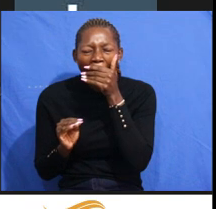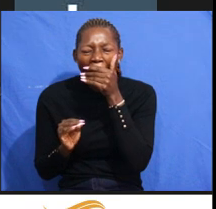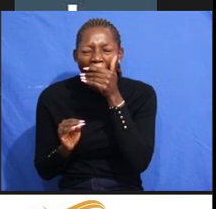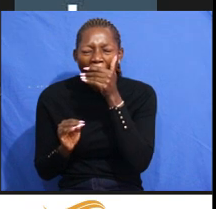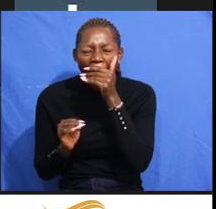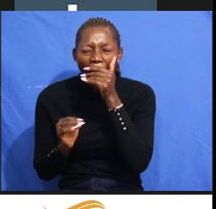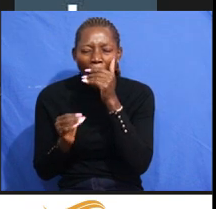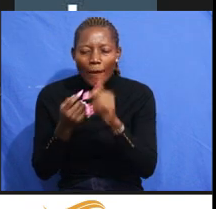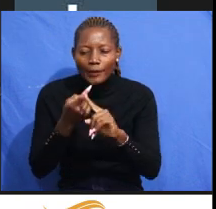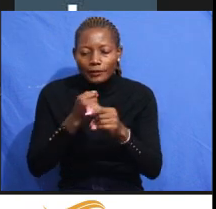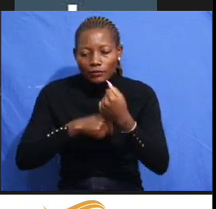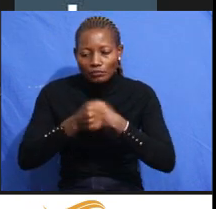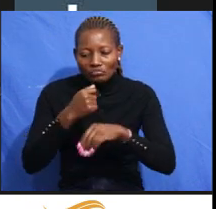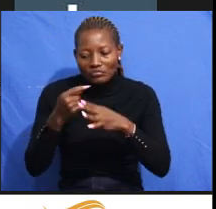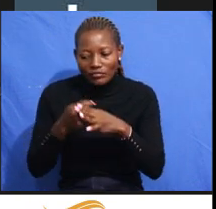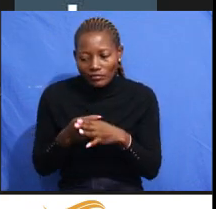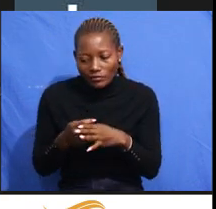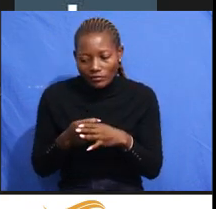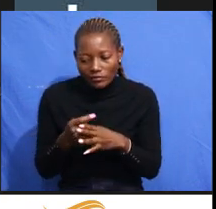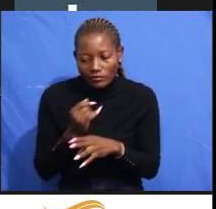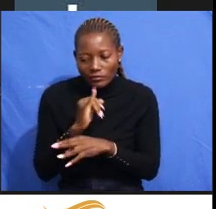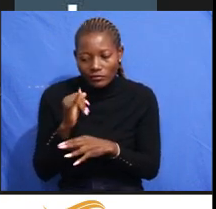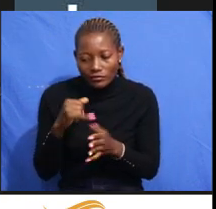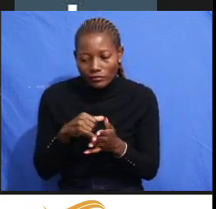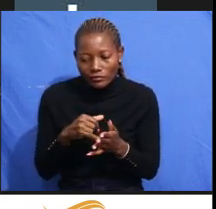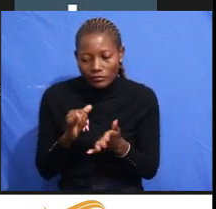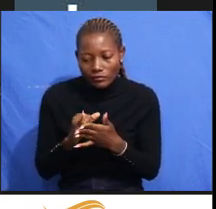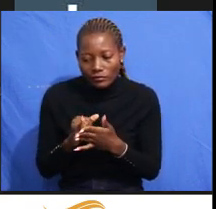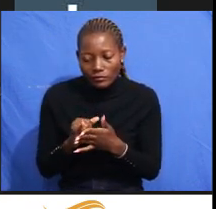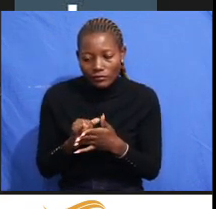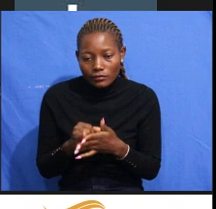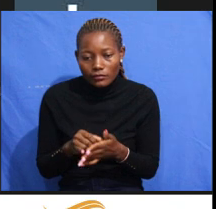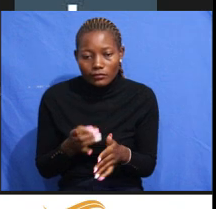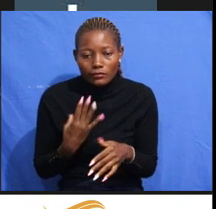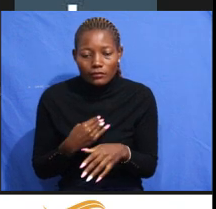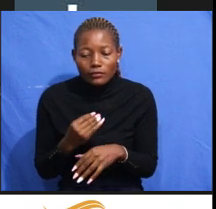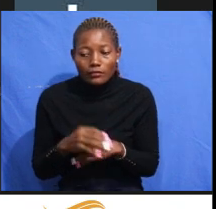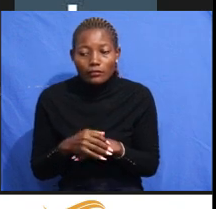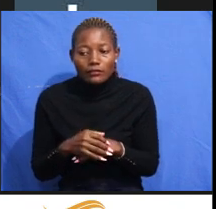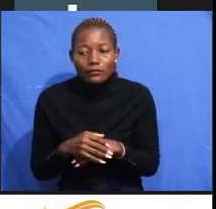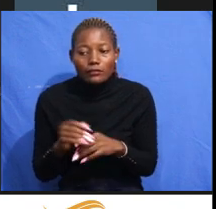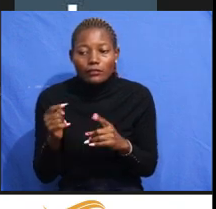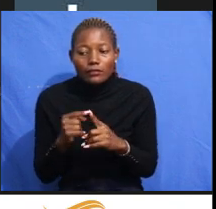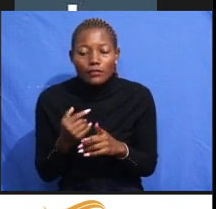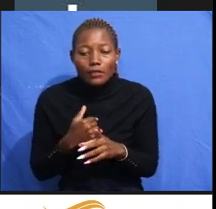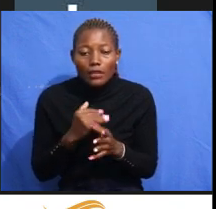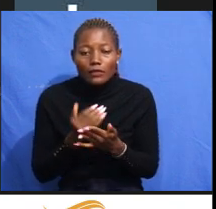training, is it like they would require to have some first kind of